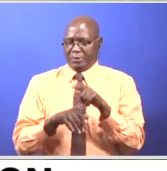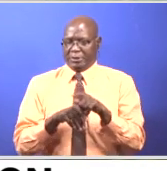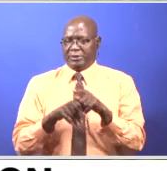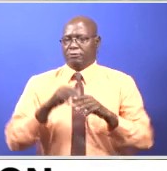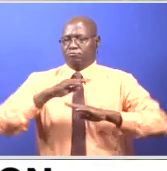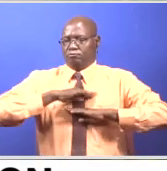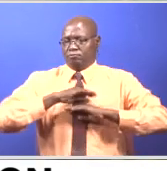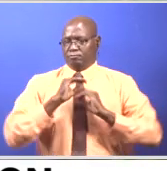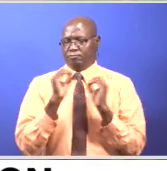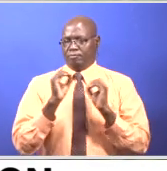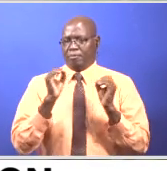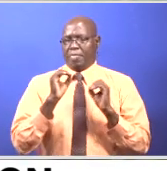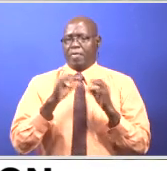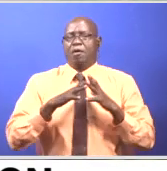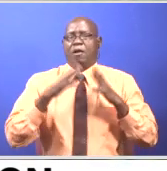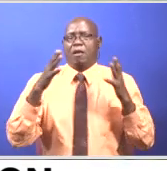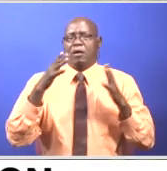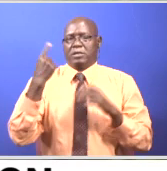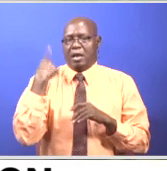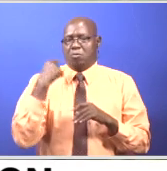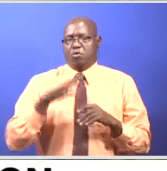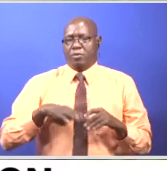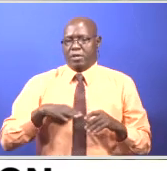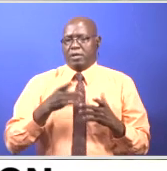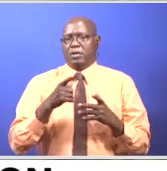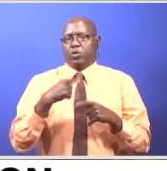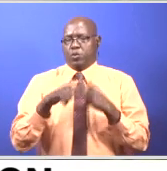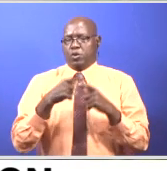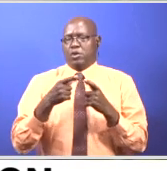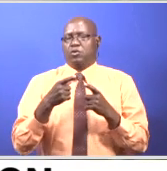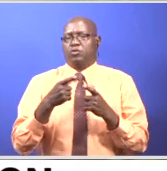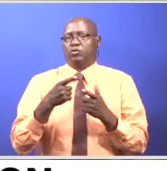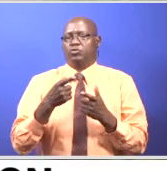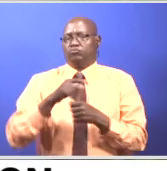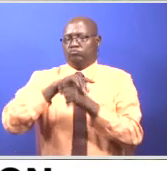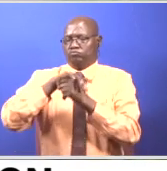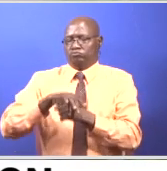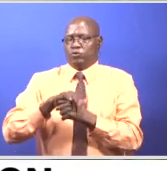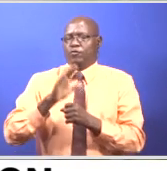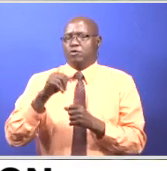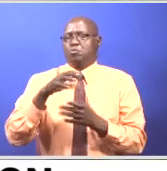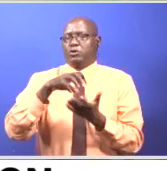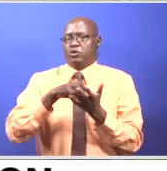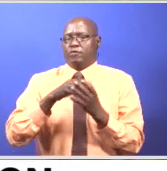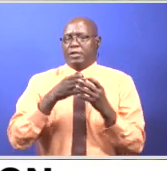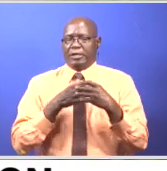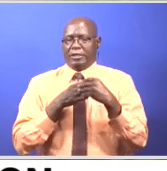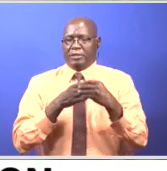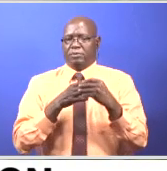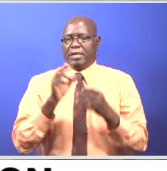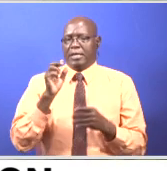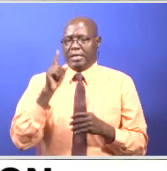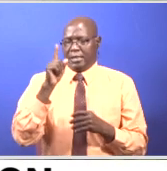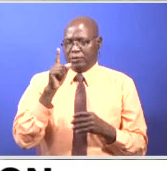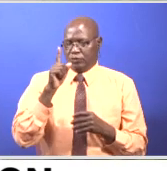adequate. A large number of women and girls still remain excluded from positions of leadership in religion, that